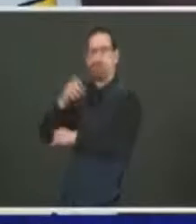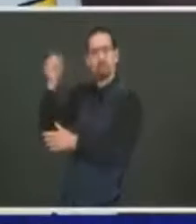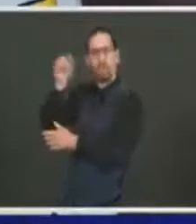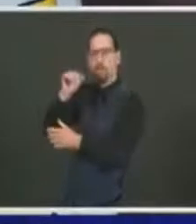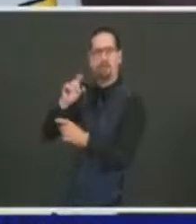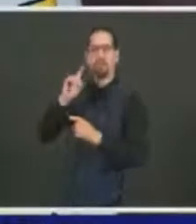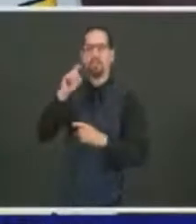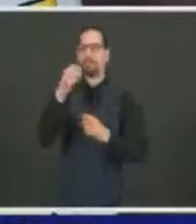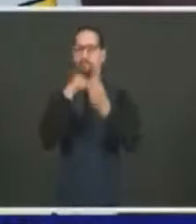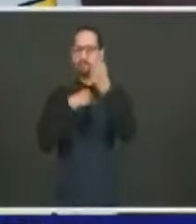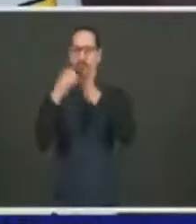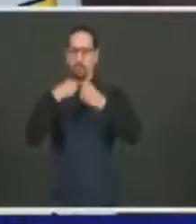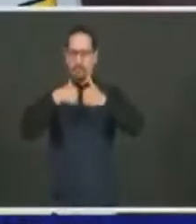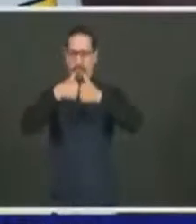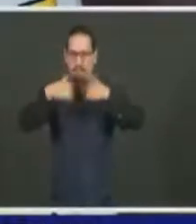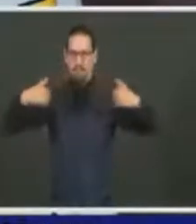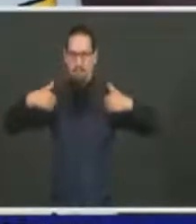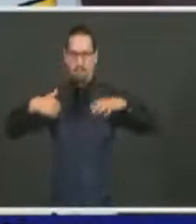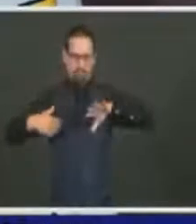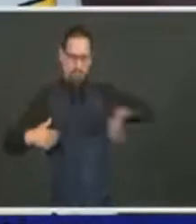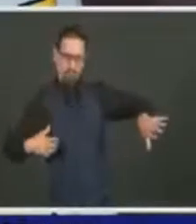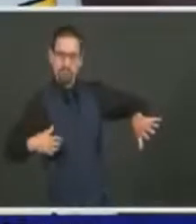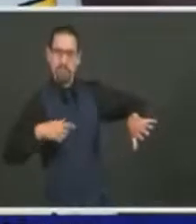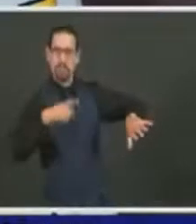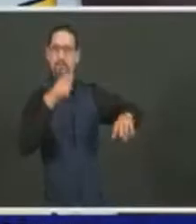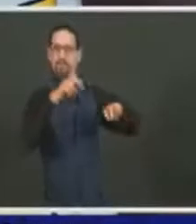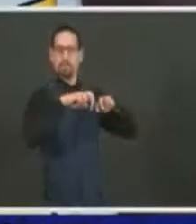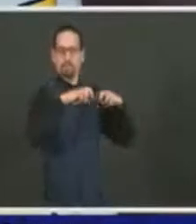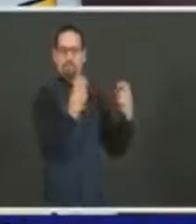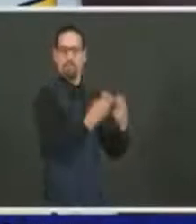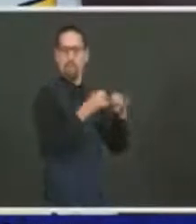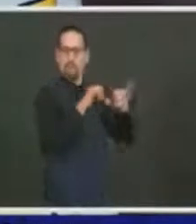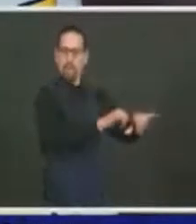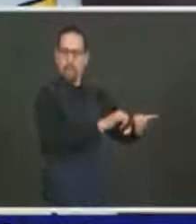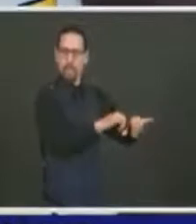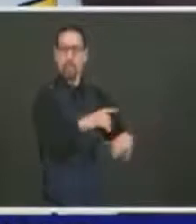for bars, phase 3 is going to look the same as phase 2.